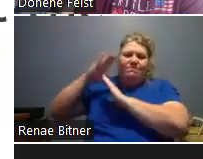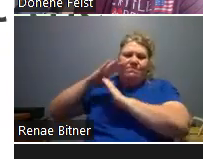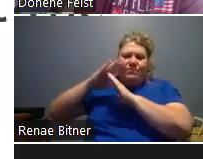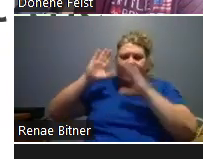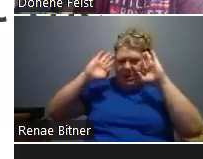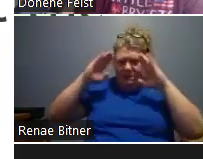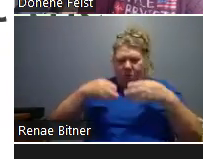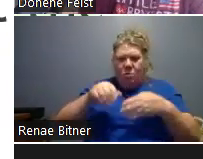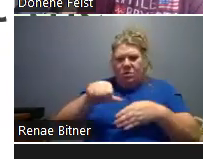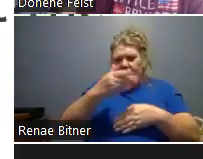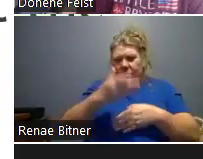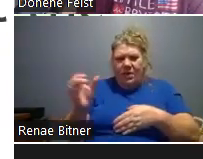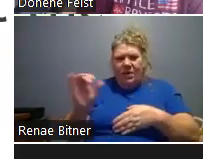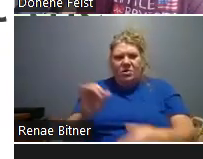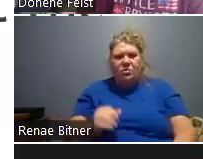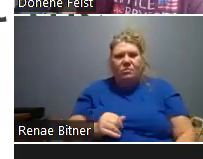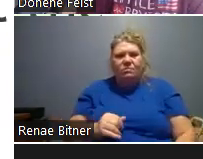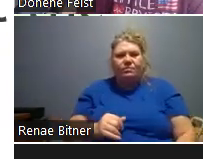on other things as well.